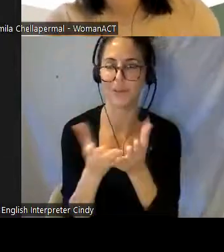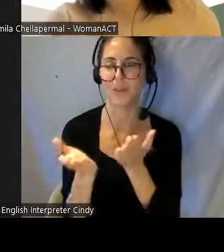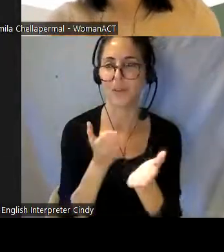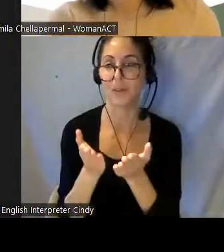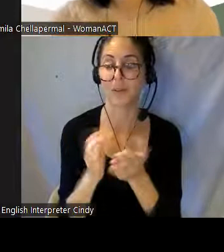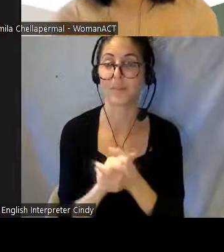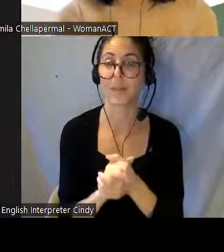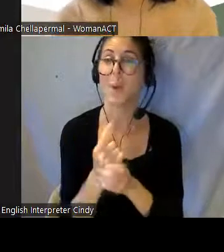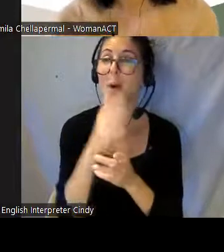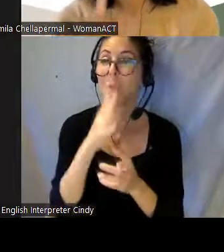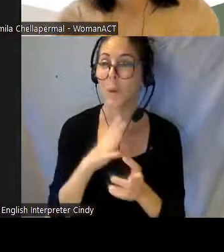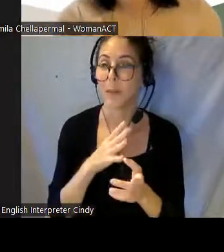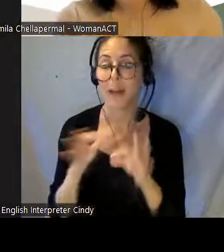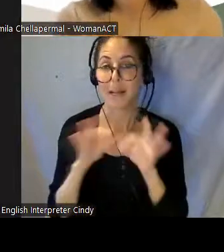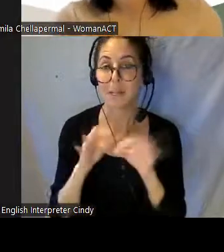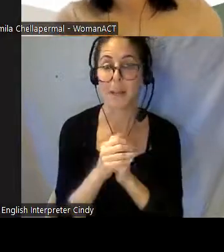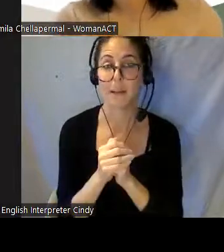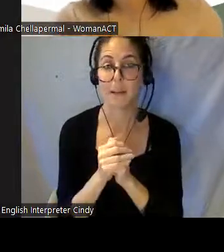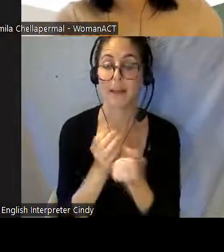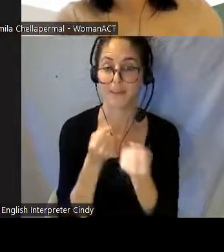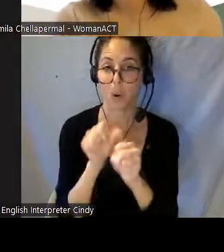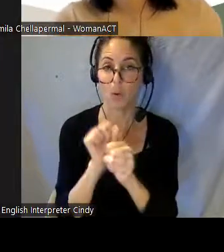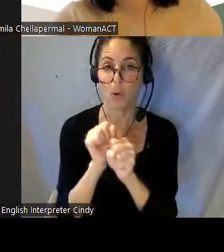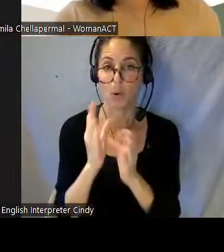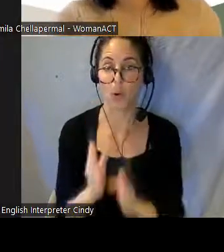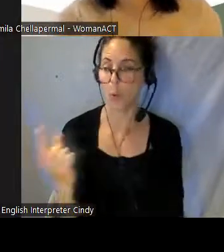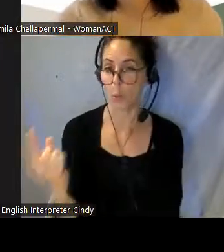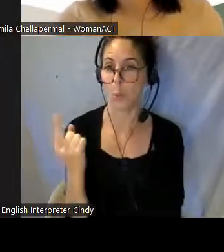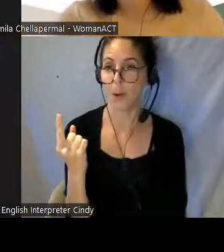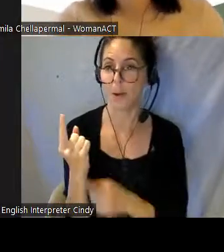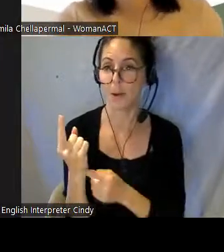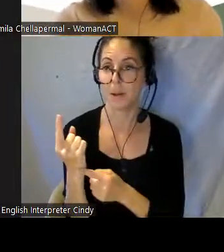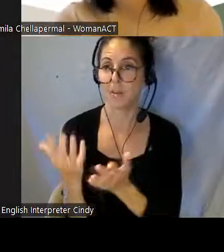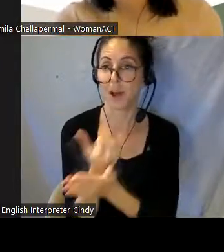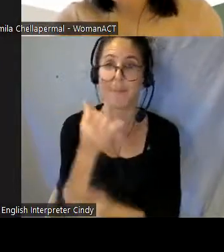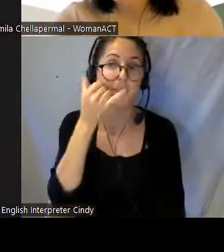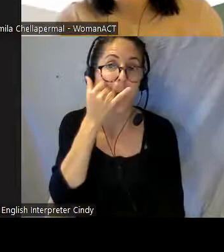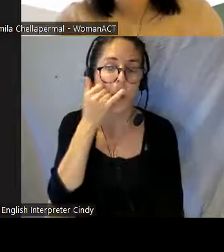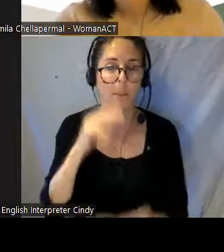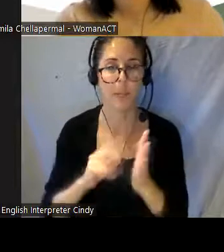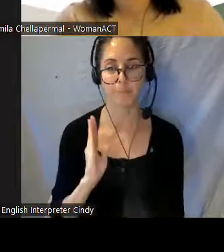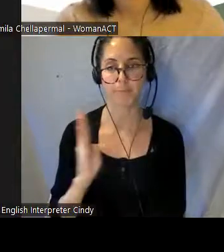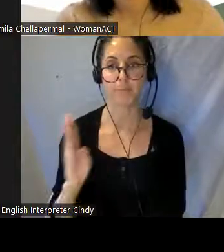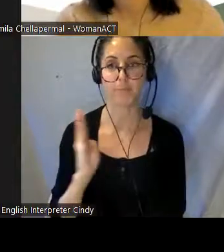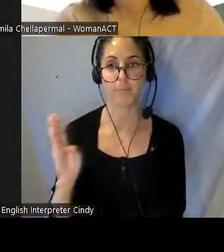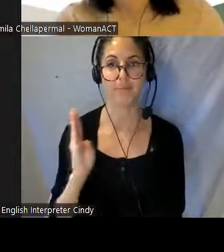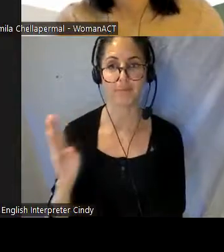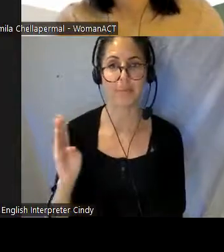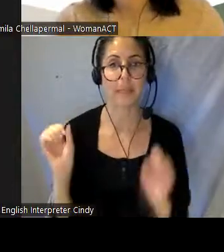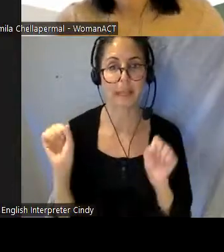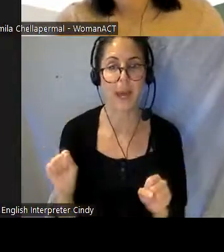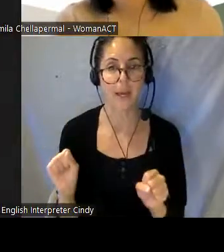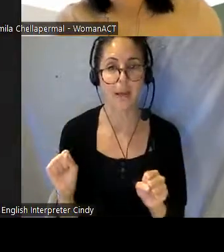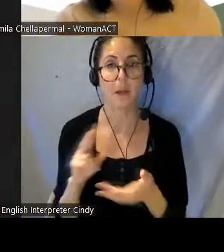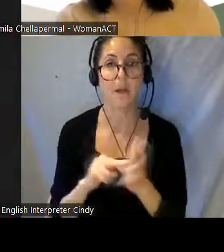described how she had one support worker who got her a phone so she could talk privately with them